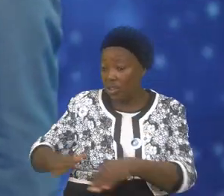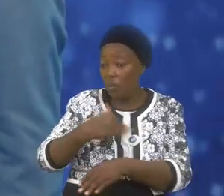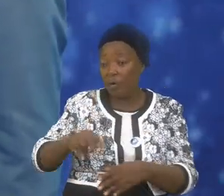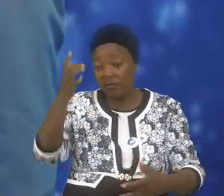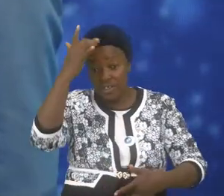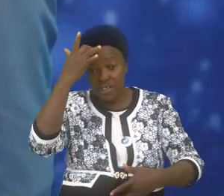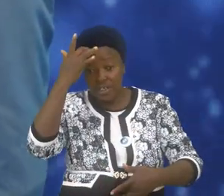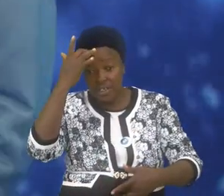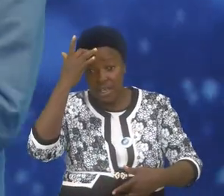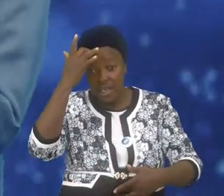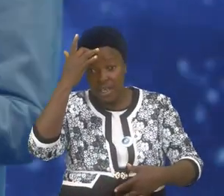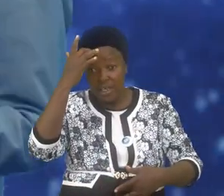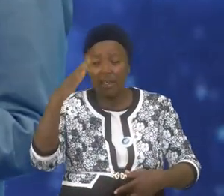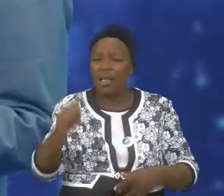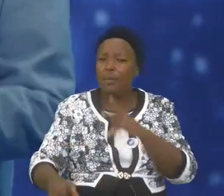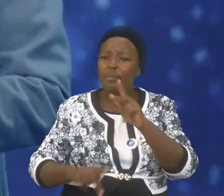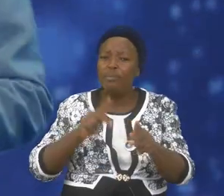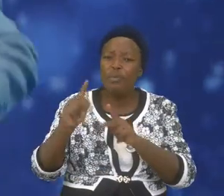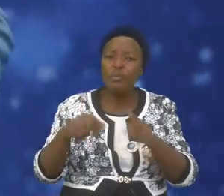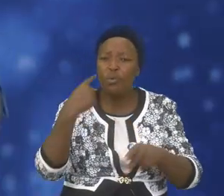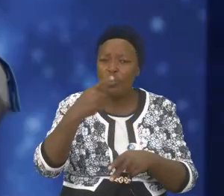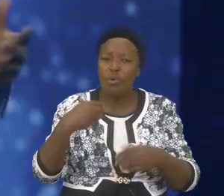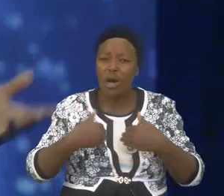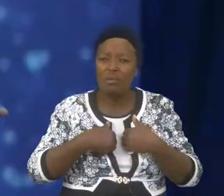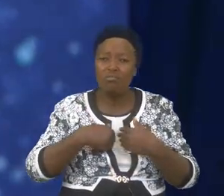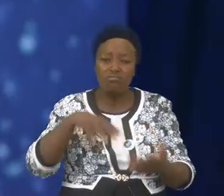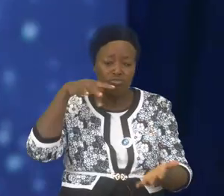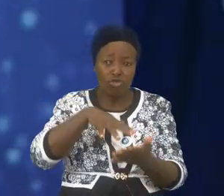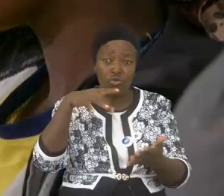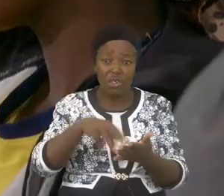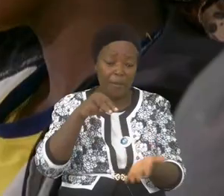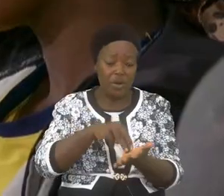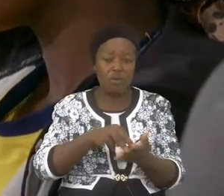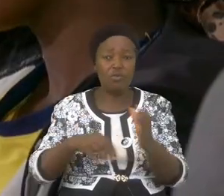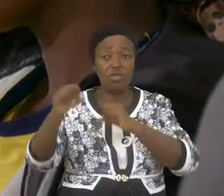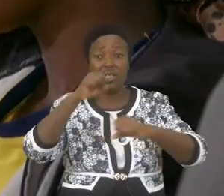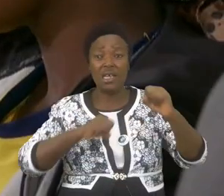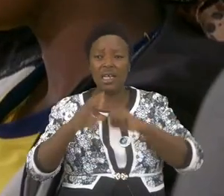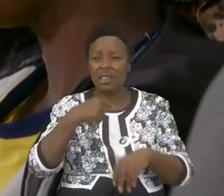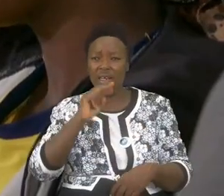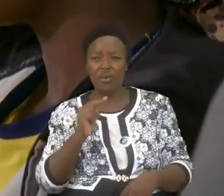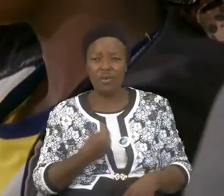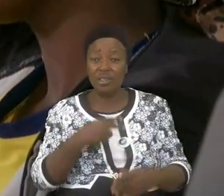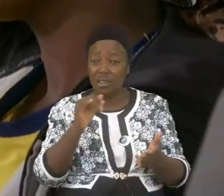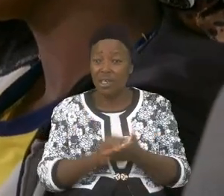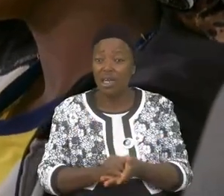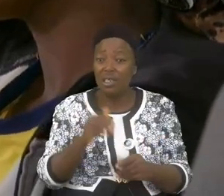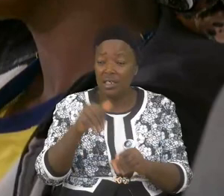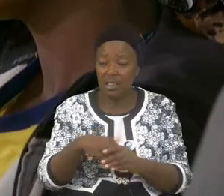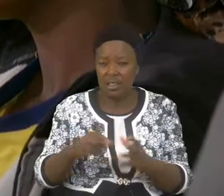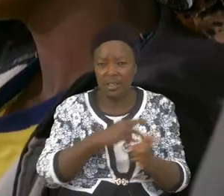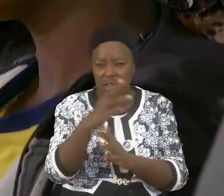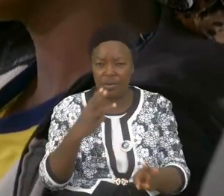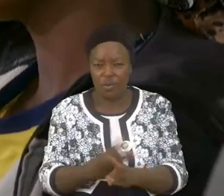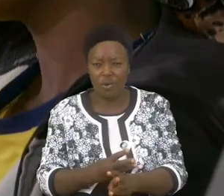medical science, they're telling us that in the world, the kingdom of disease is